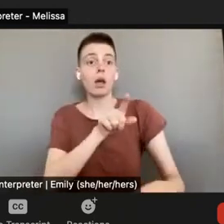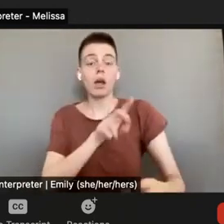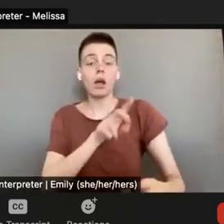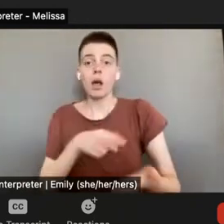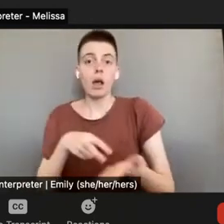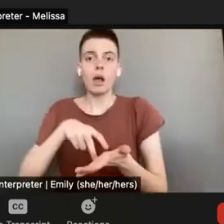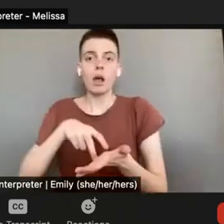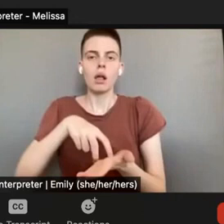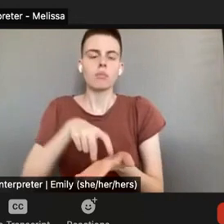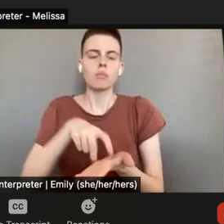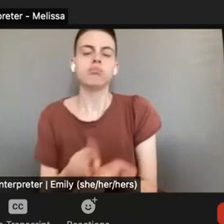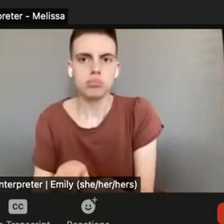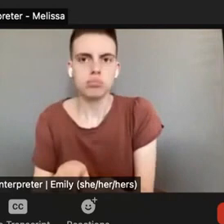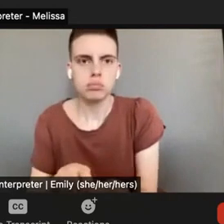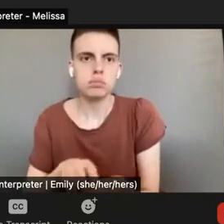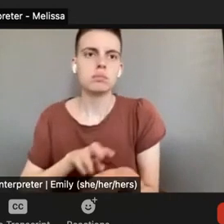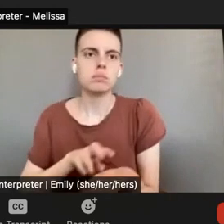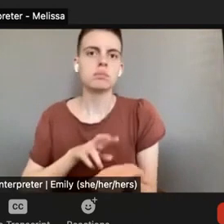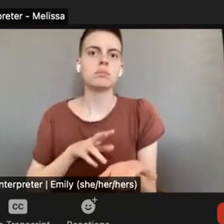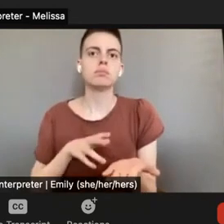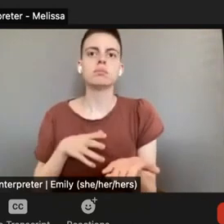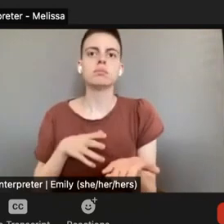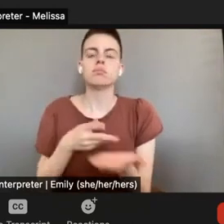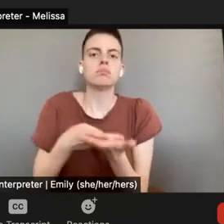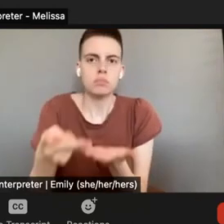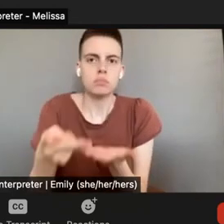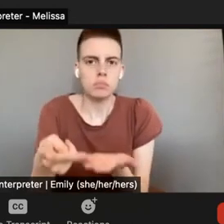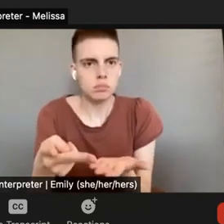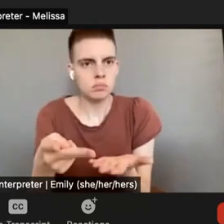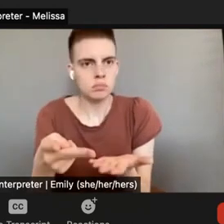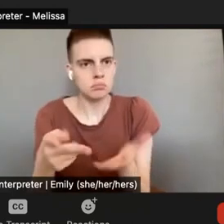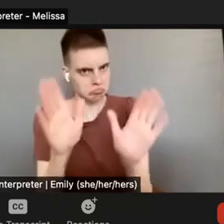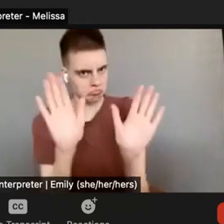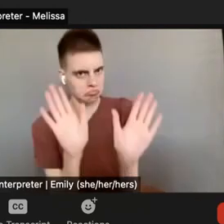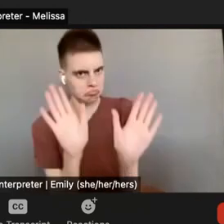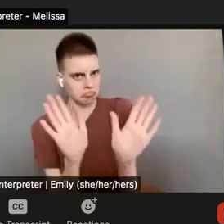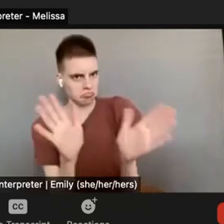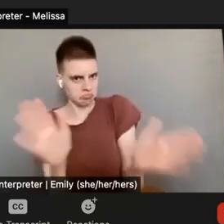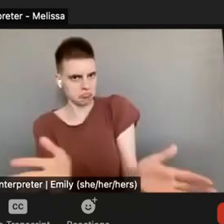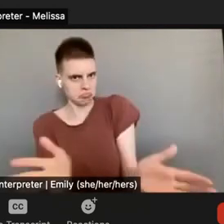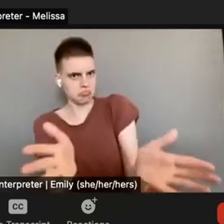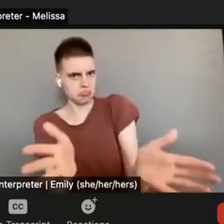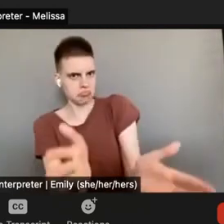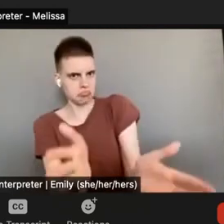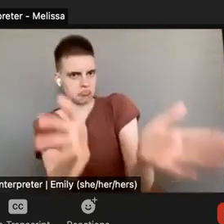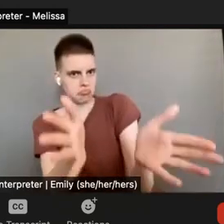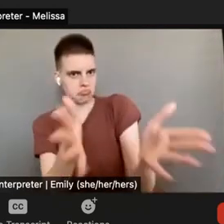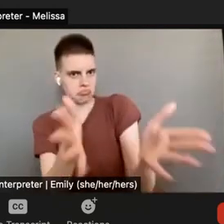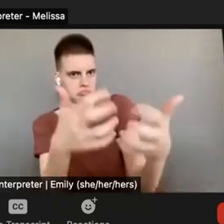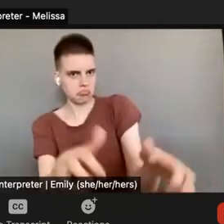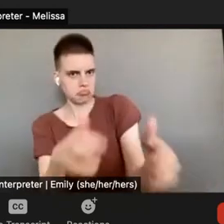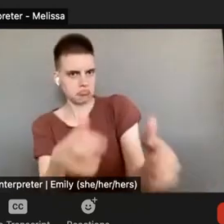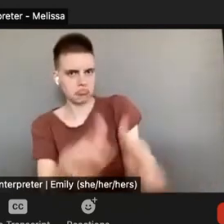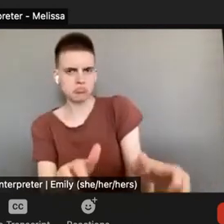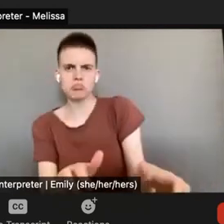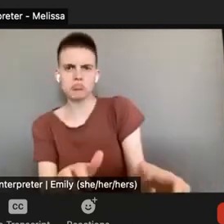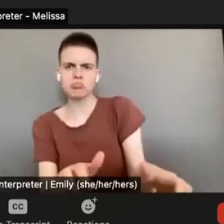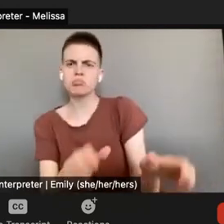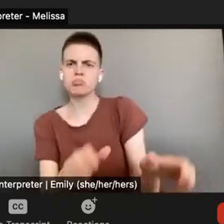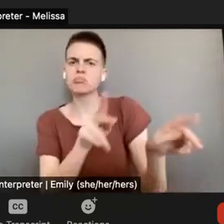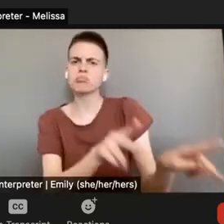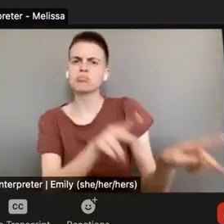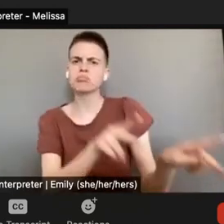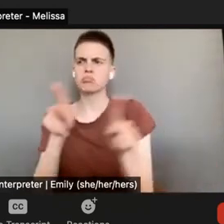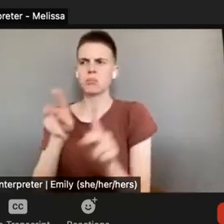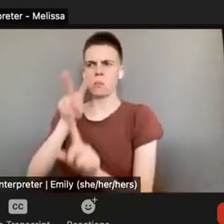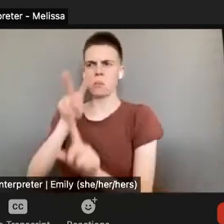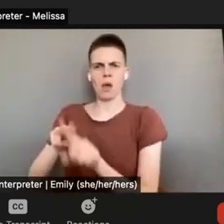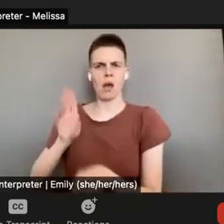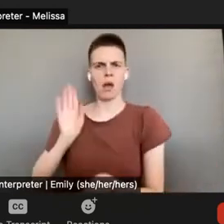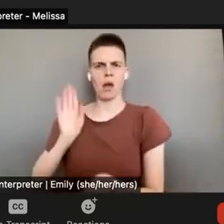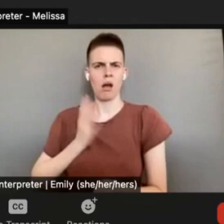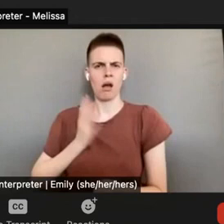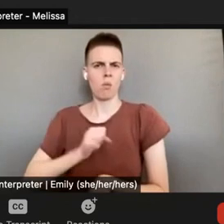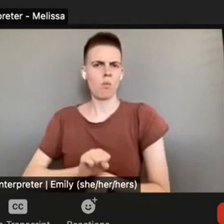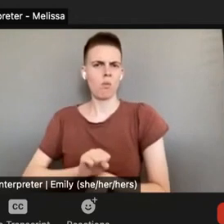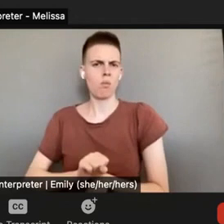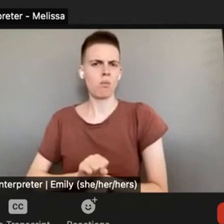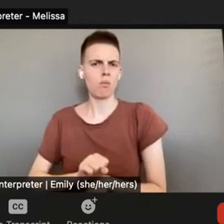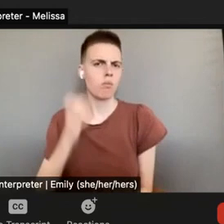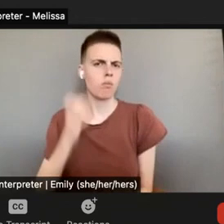they struggle, they want the child to try to work it out. Why? I wonder why we can't do that. Because what does this